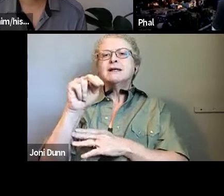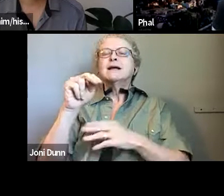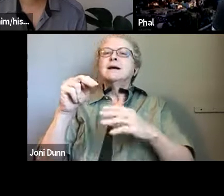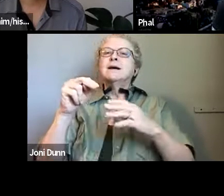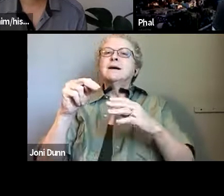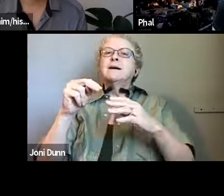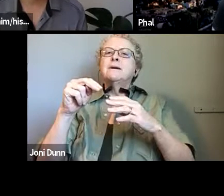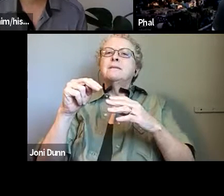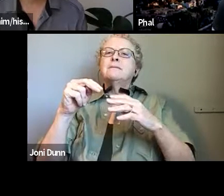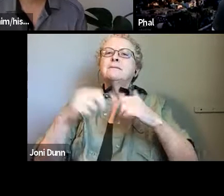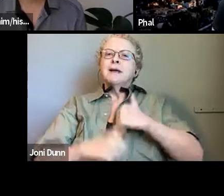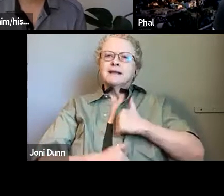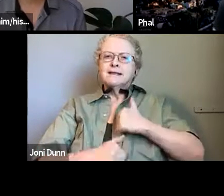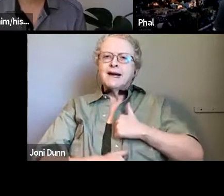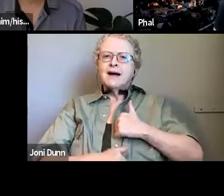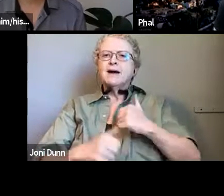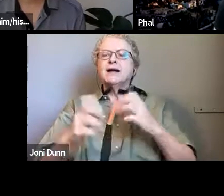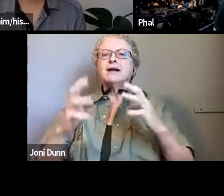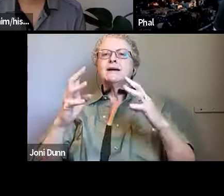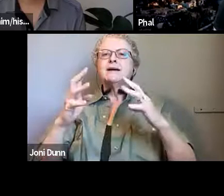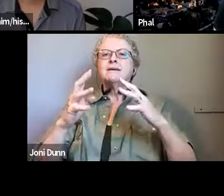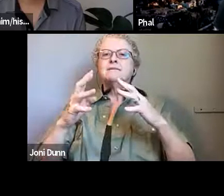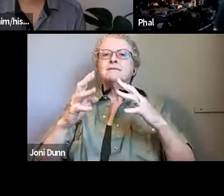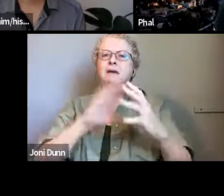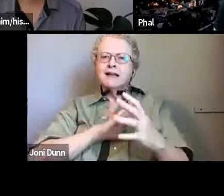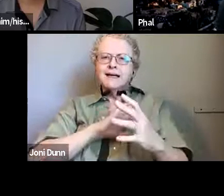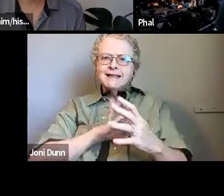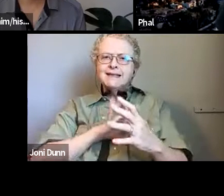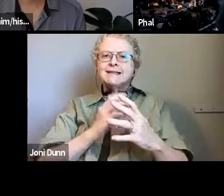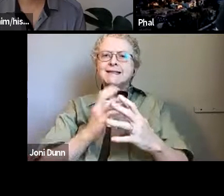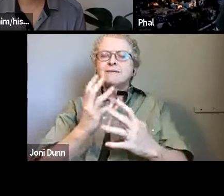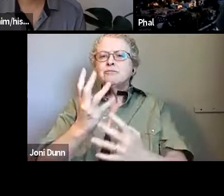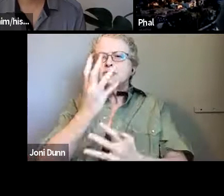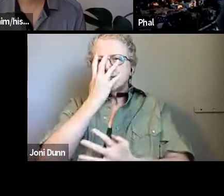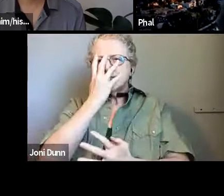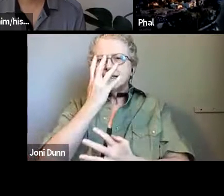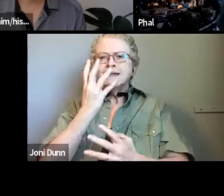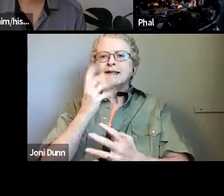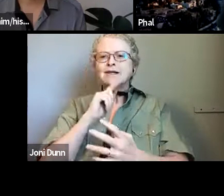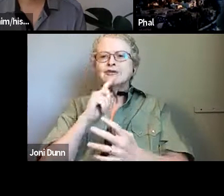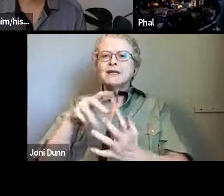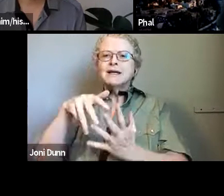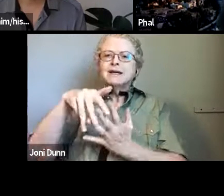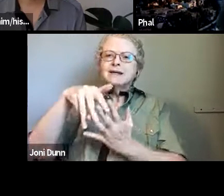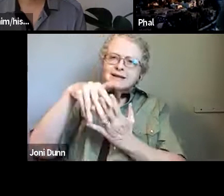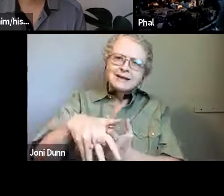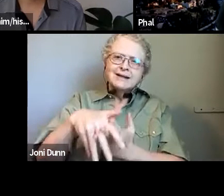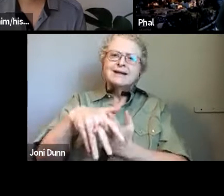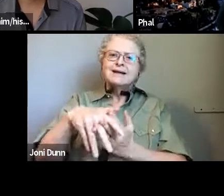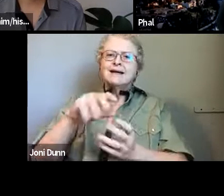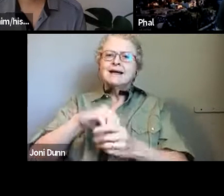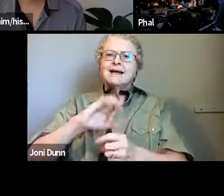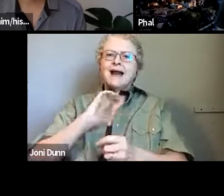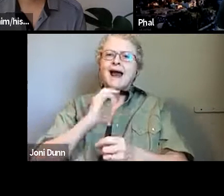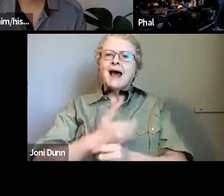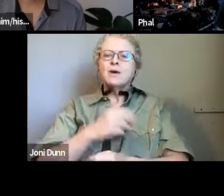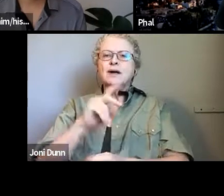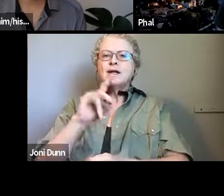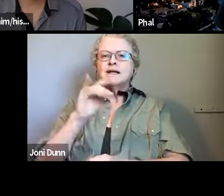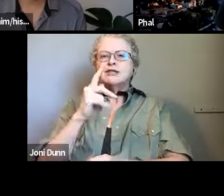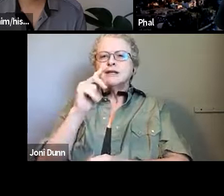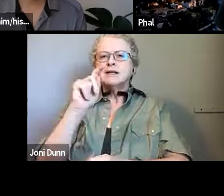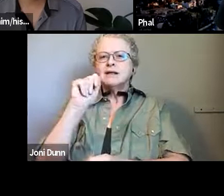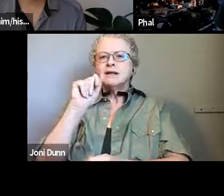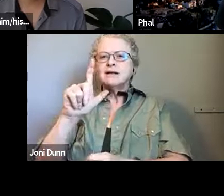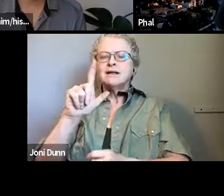prisons, and thinking about how we also undo carceral logics embedded in our digital spaces. In terms of recent work